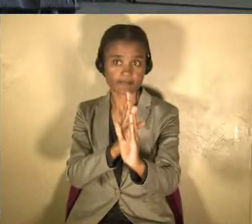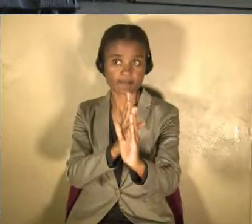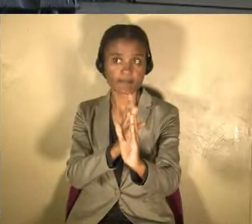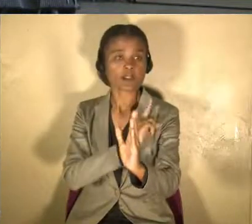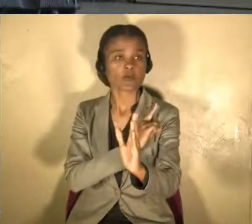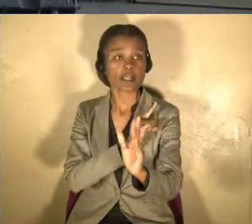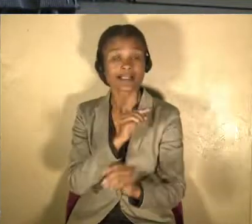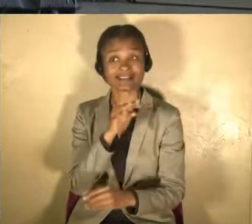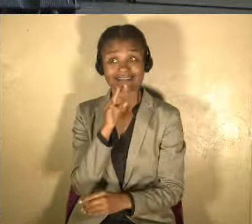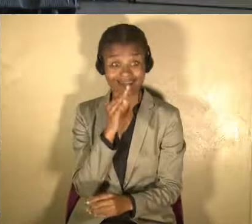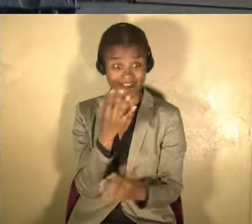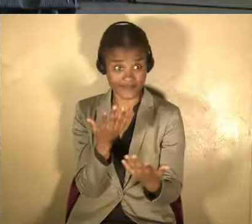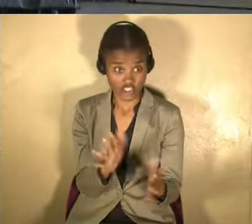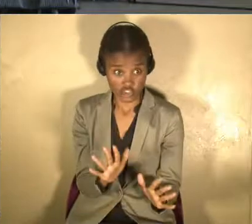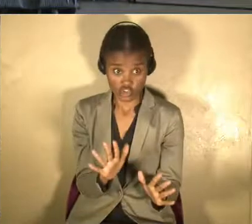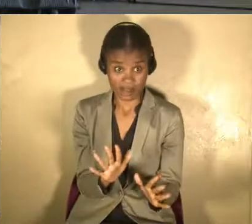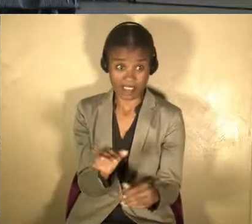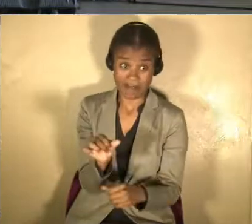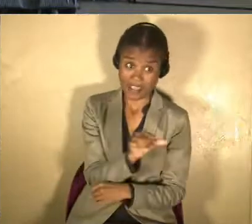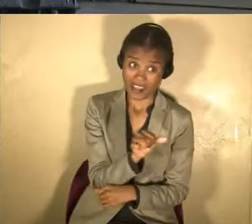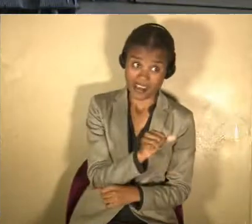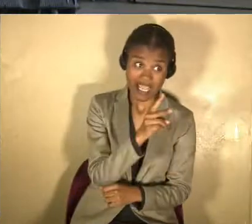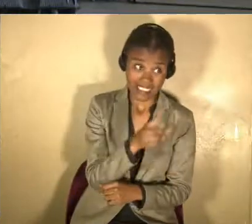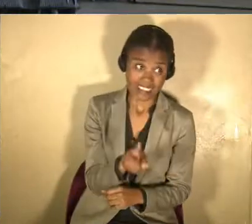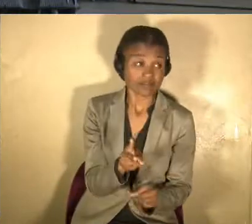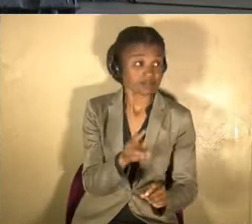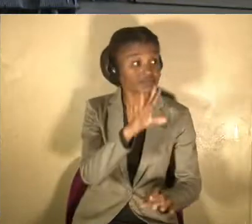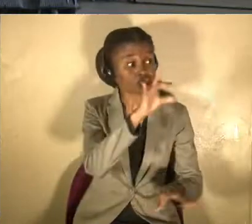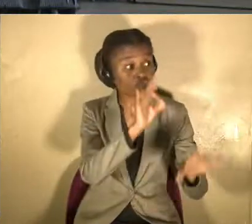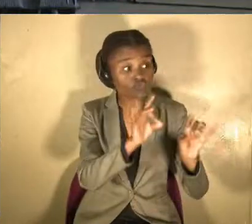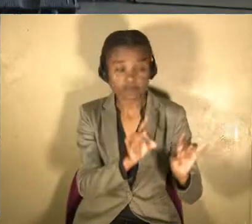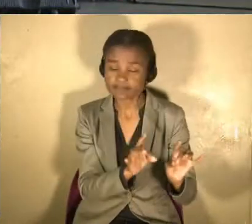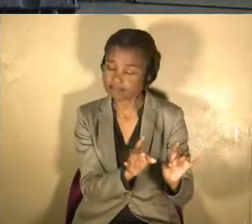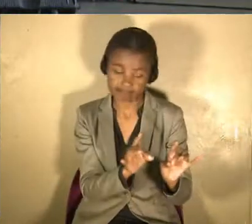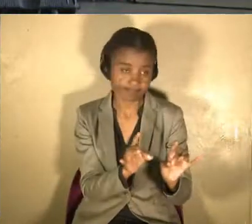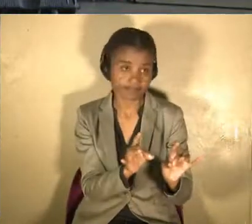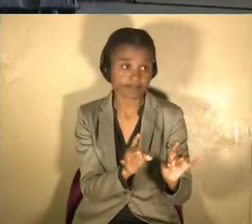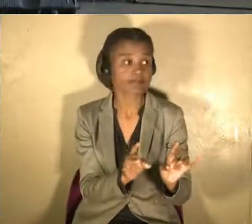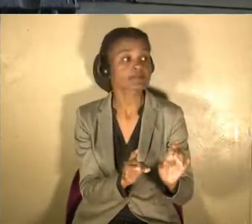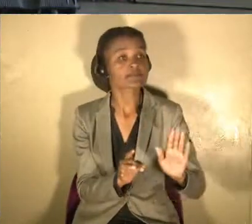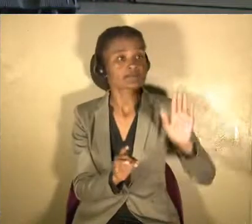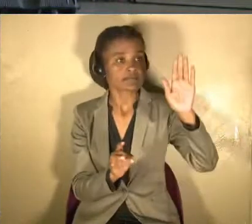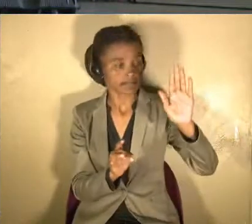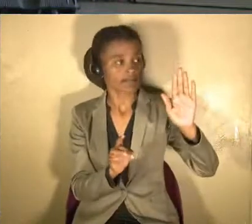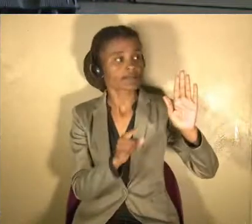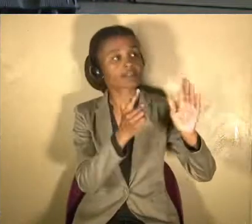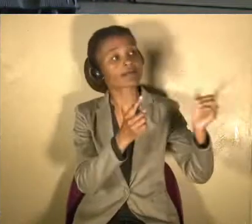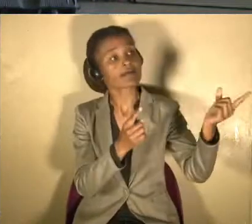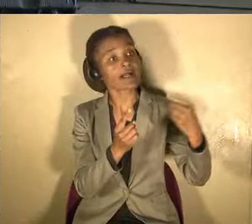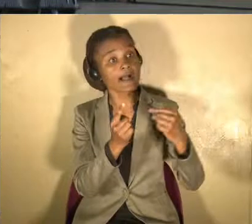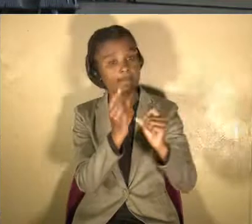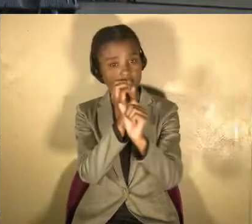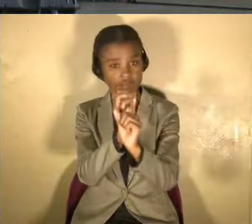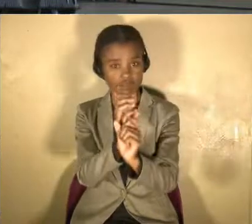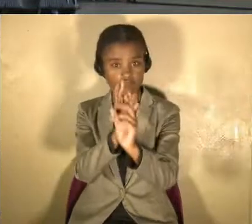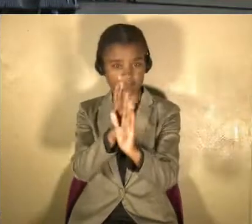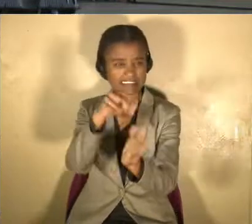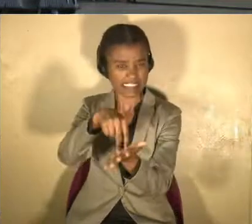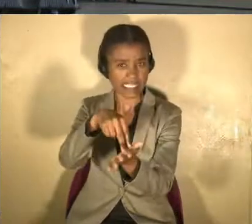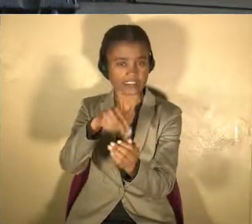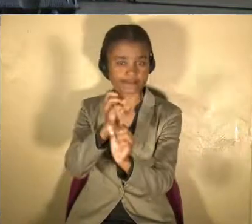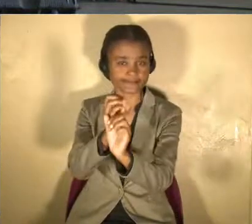to go back. I'm going to appoint Matsoho, le tlamopele, le form a queue, and then you'll have an opportunity to